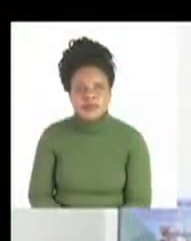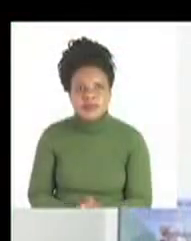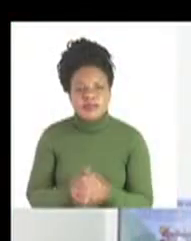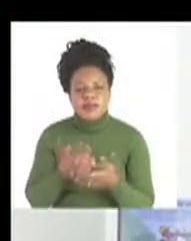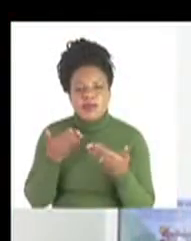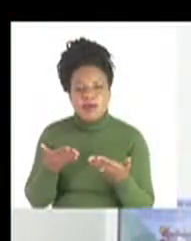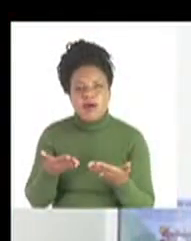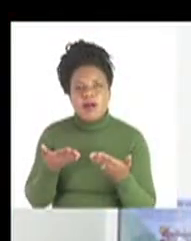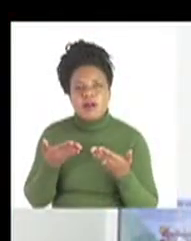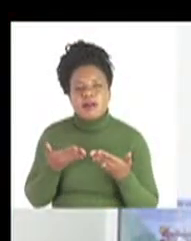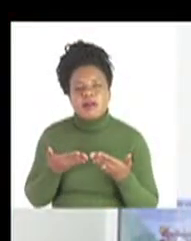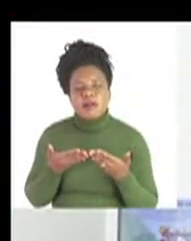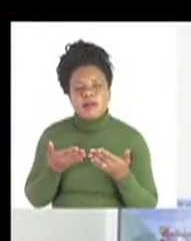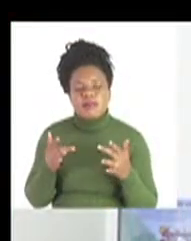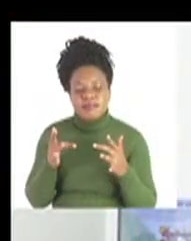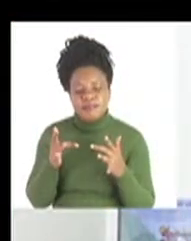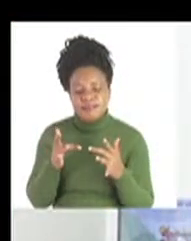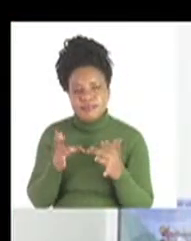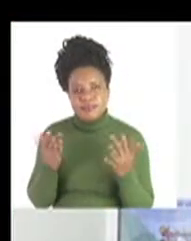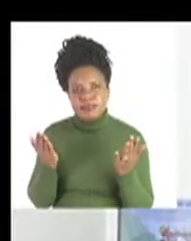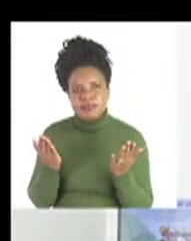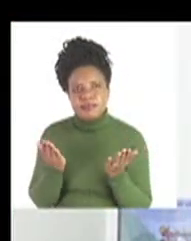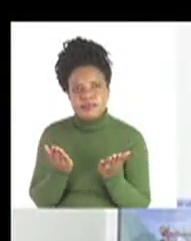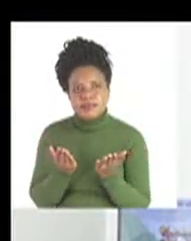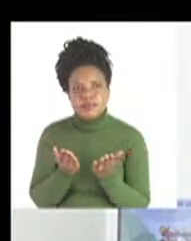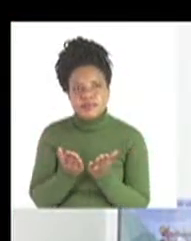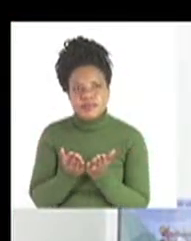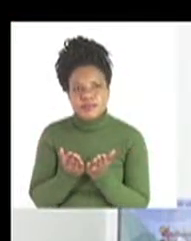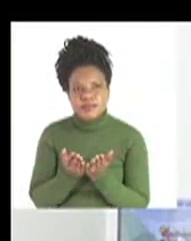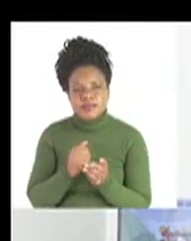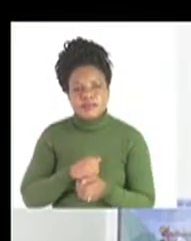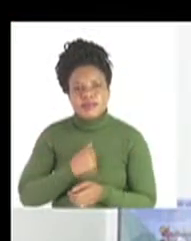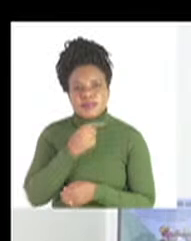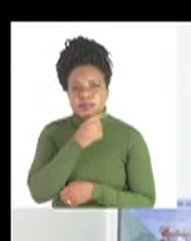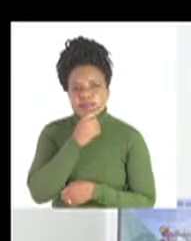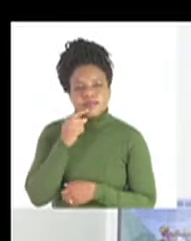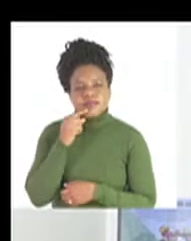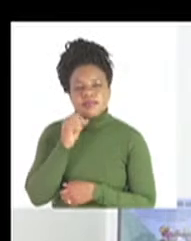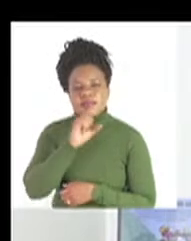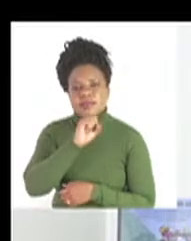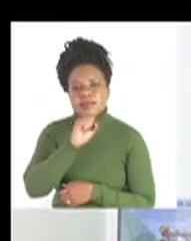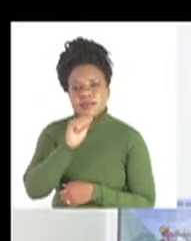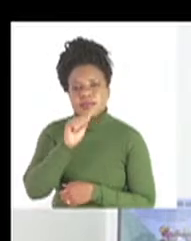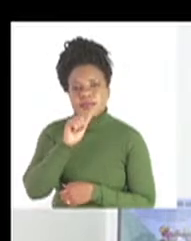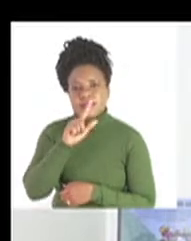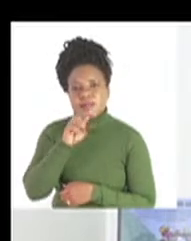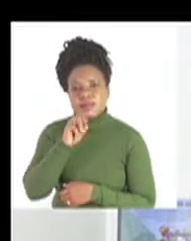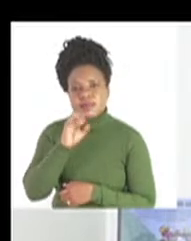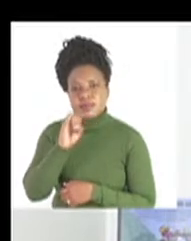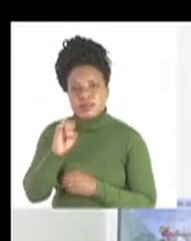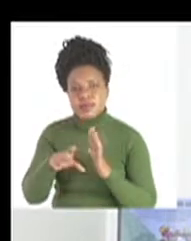Welcome to my zone online school. My name is Mr. Litwai Dumi. Welcome, Clarice.